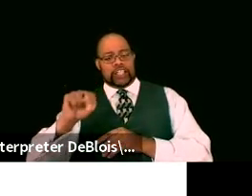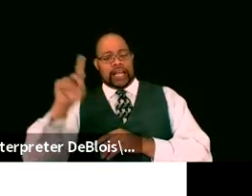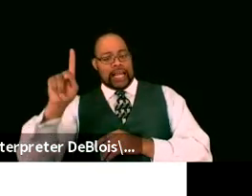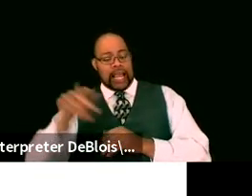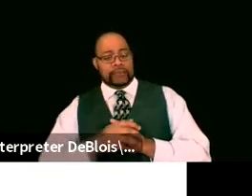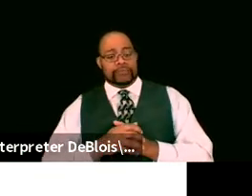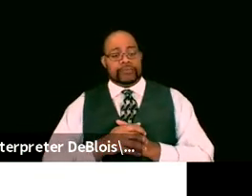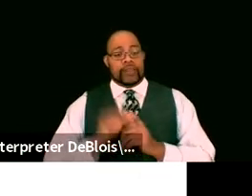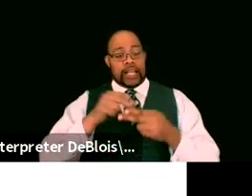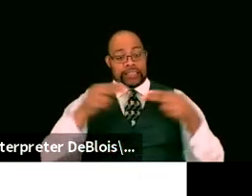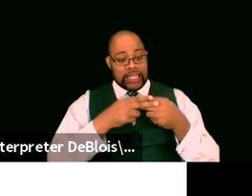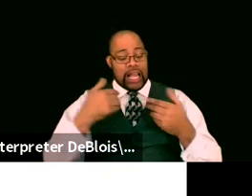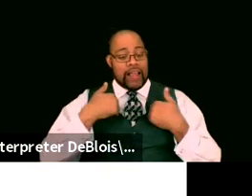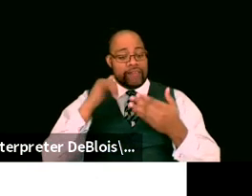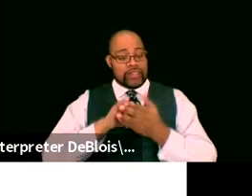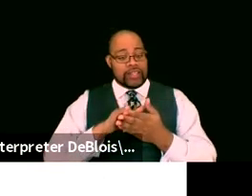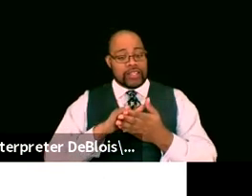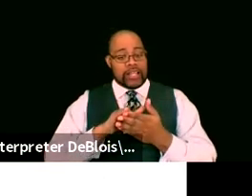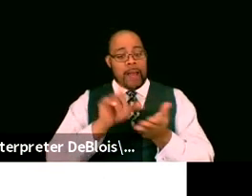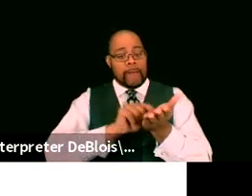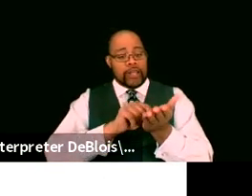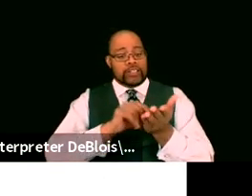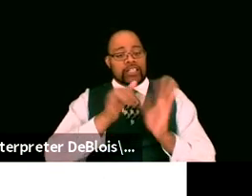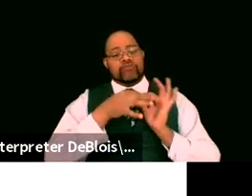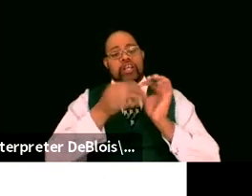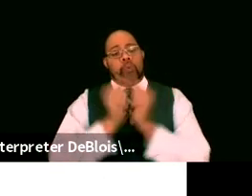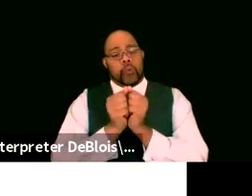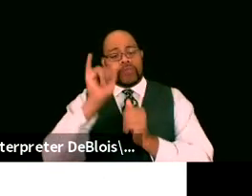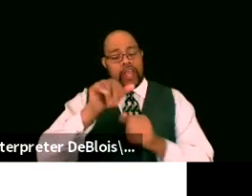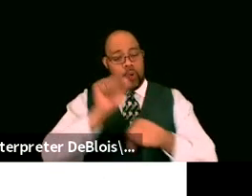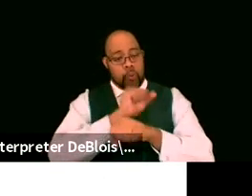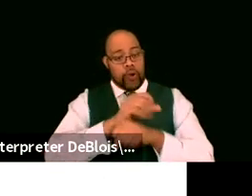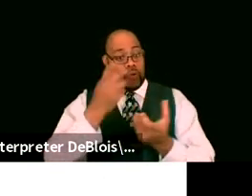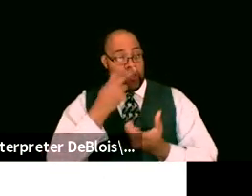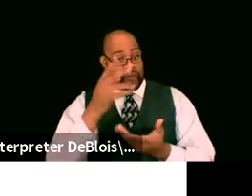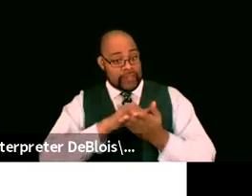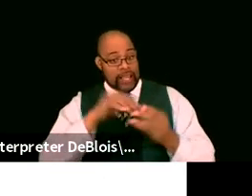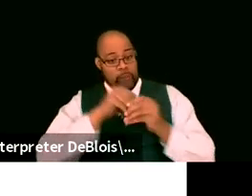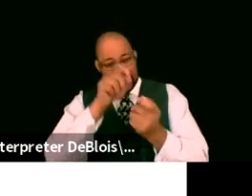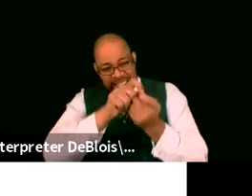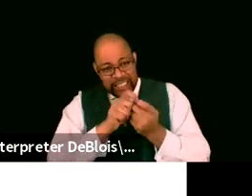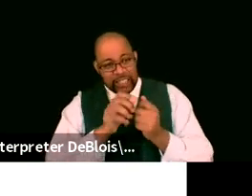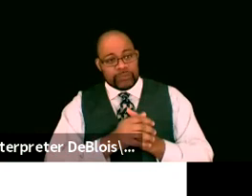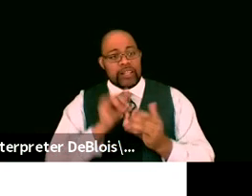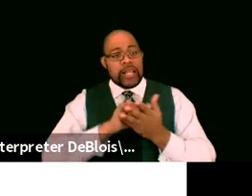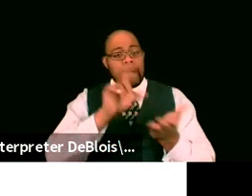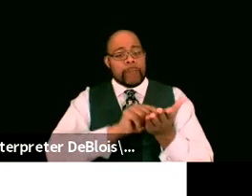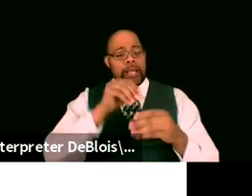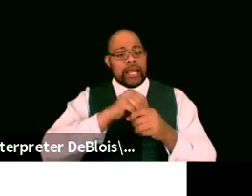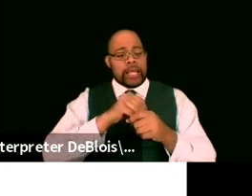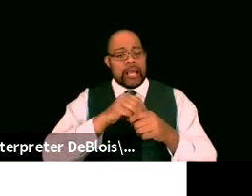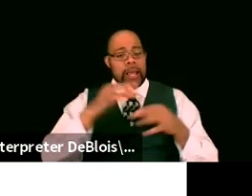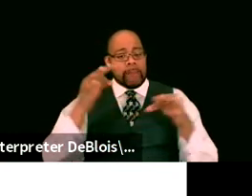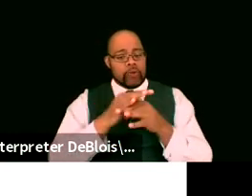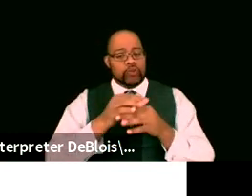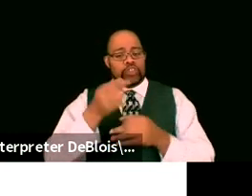at the bottom of the slide, I've got a publication that's associated with this work. So if you want to look at it in more detail, it's published in Microbial Genomics